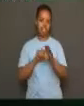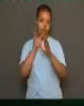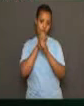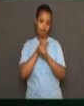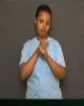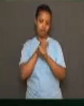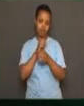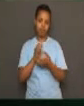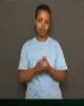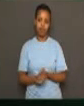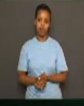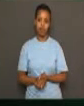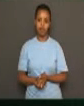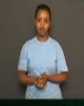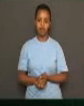Time's up.